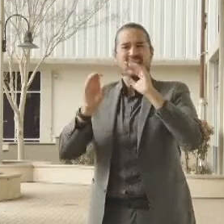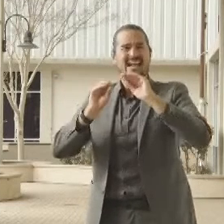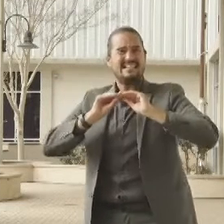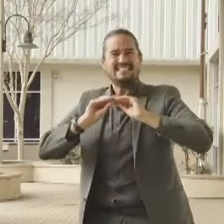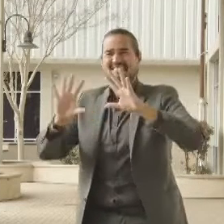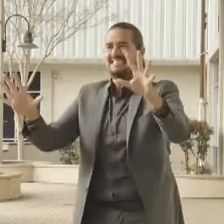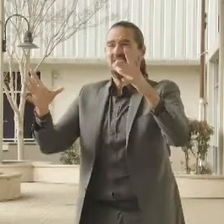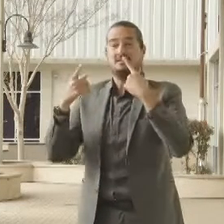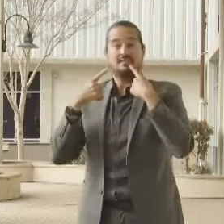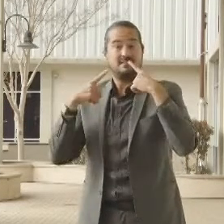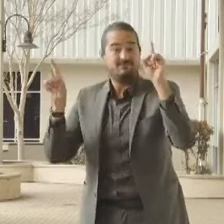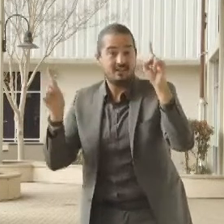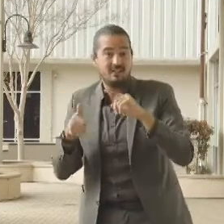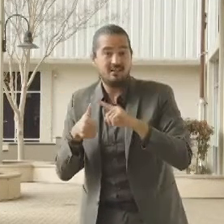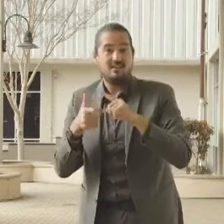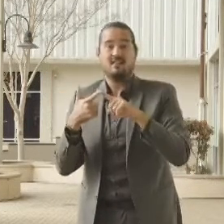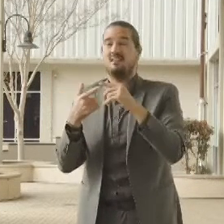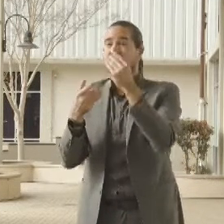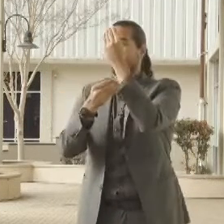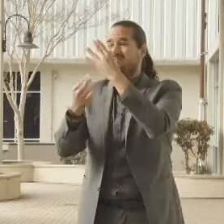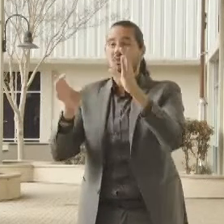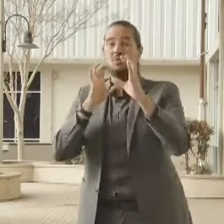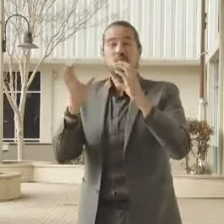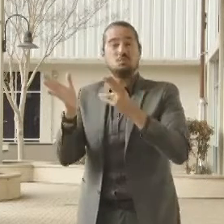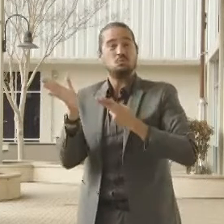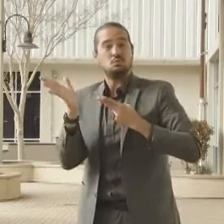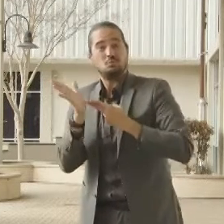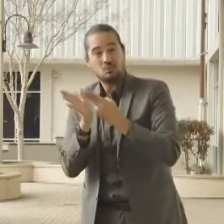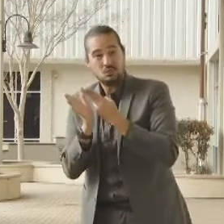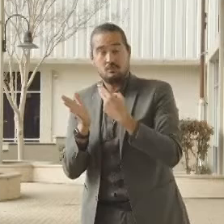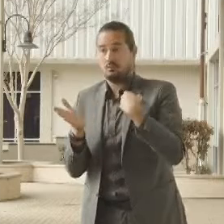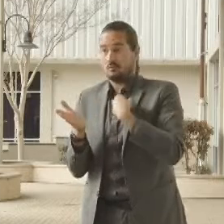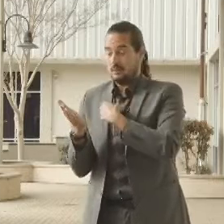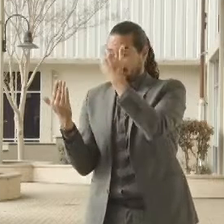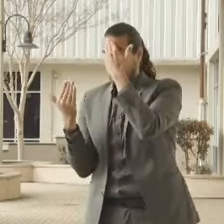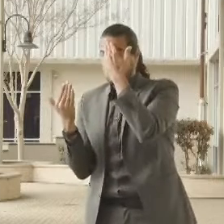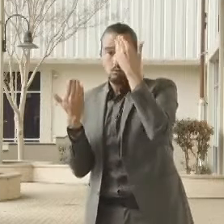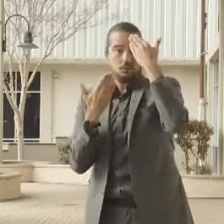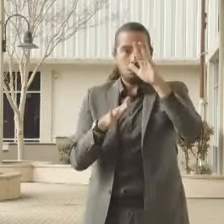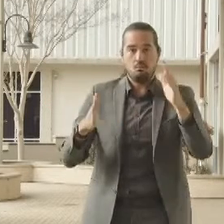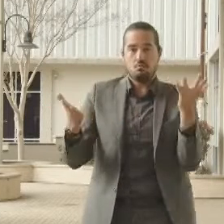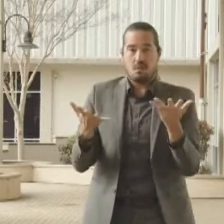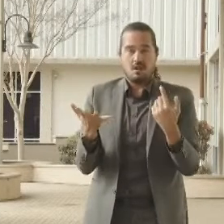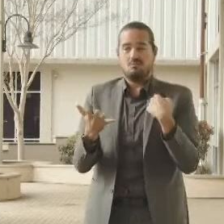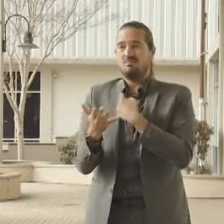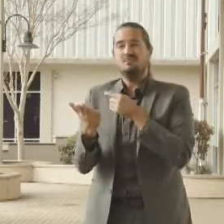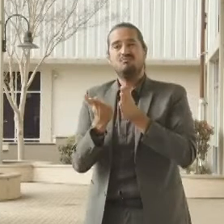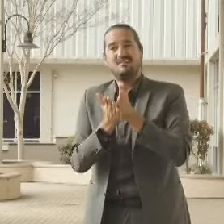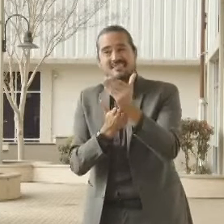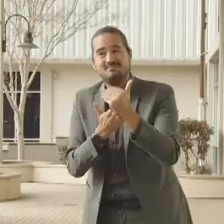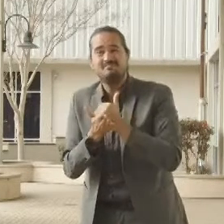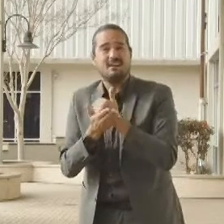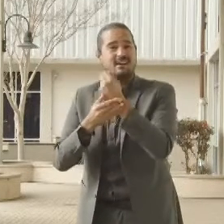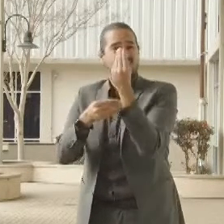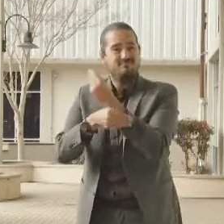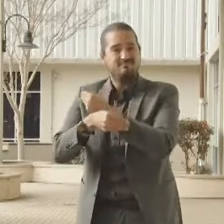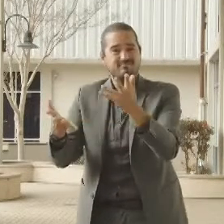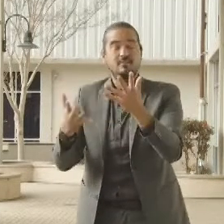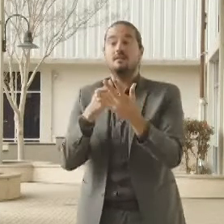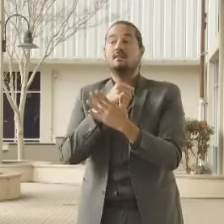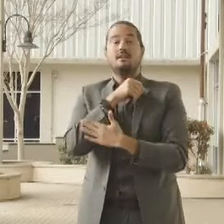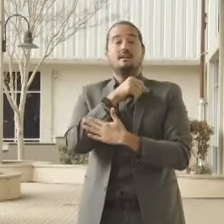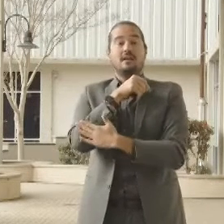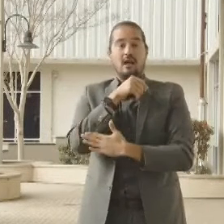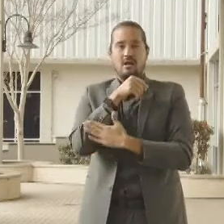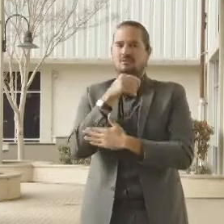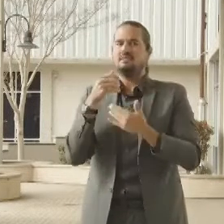knew and what we didn't know. What we have tried to do as a community and as a county is to share with you all in the news media